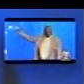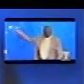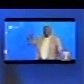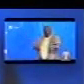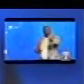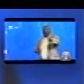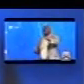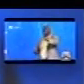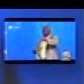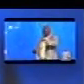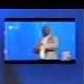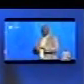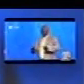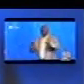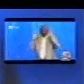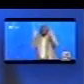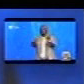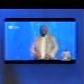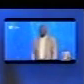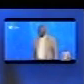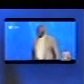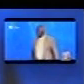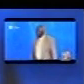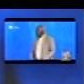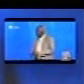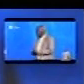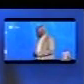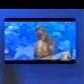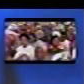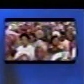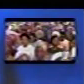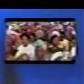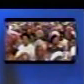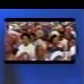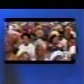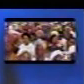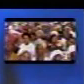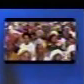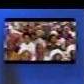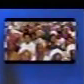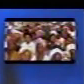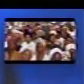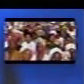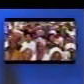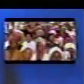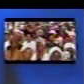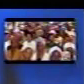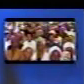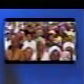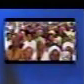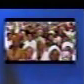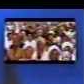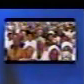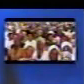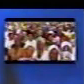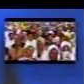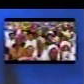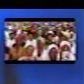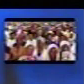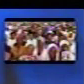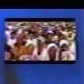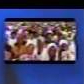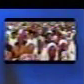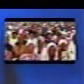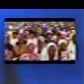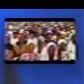need and to understand. Eve look at that verse 39 again, that name on you. By him, all who society looking